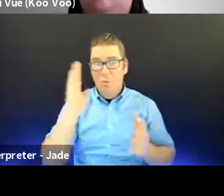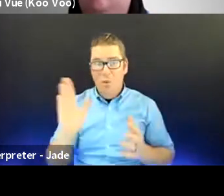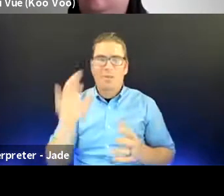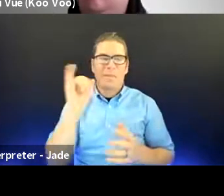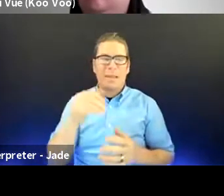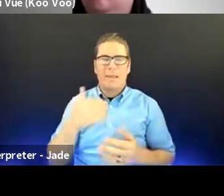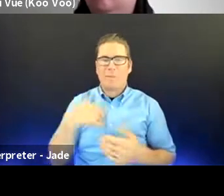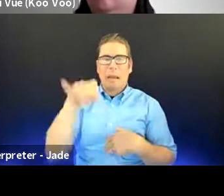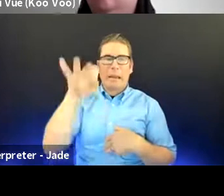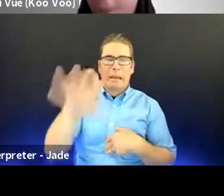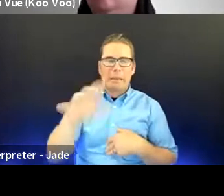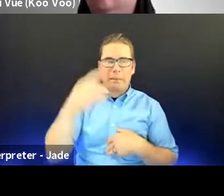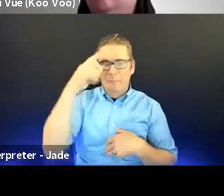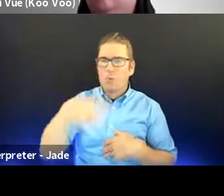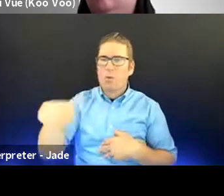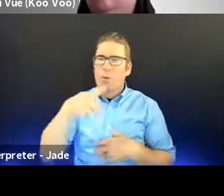and applications.